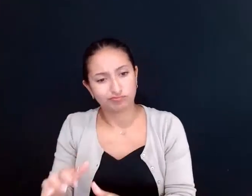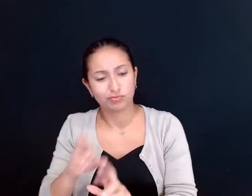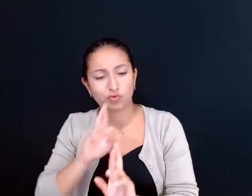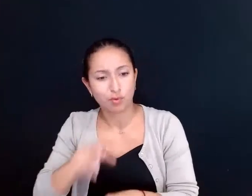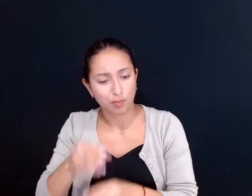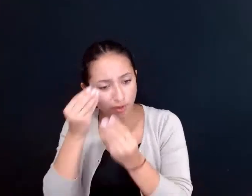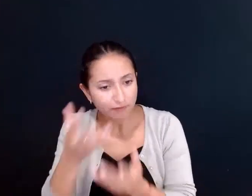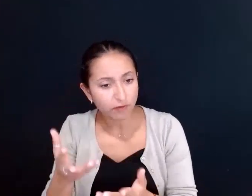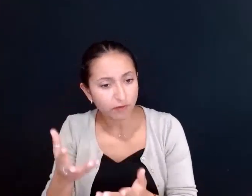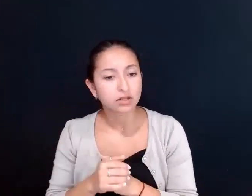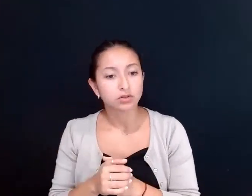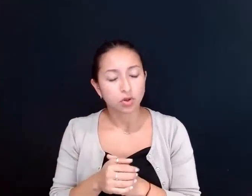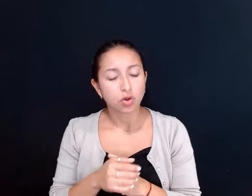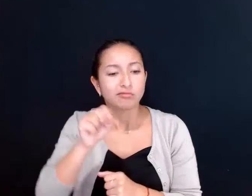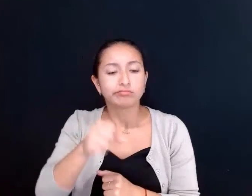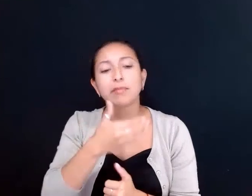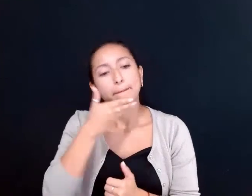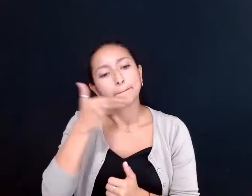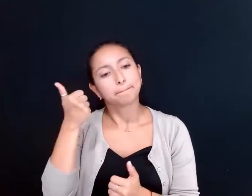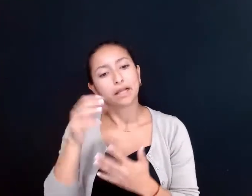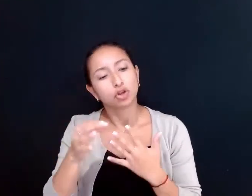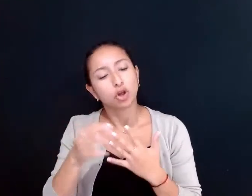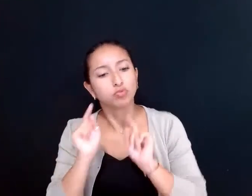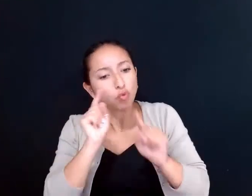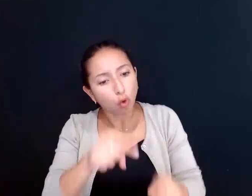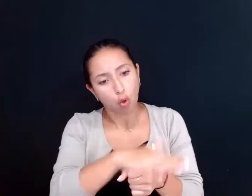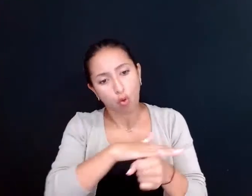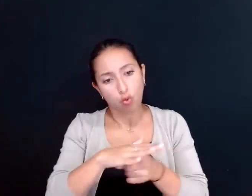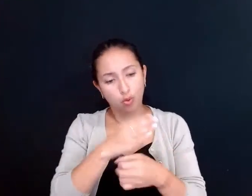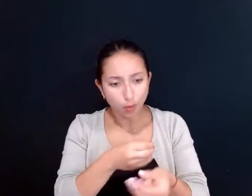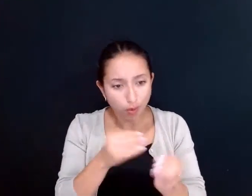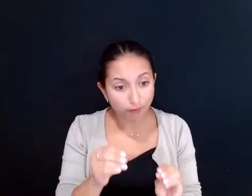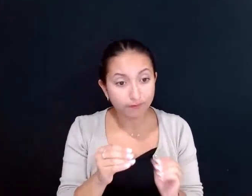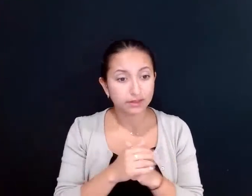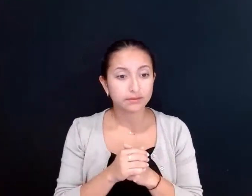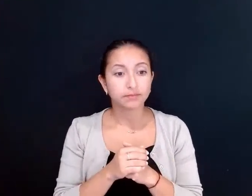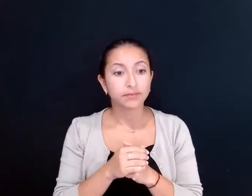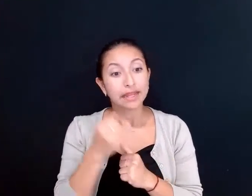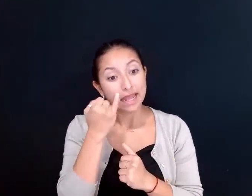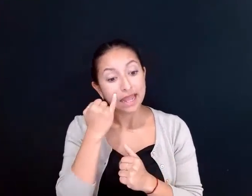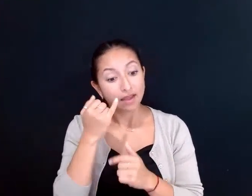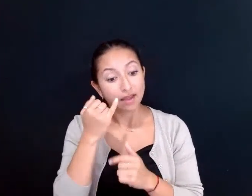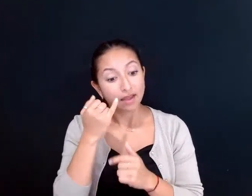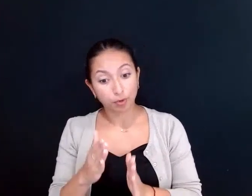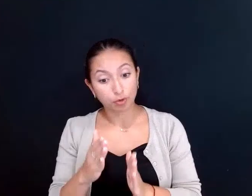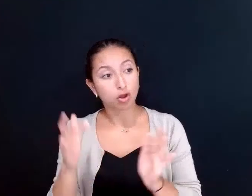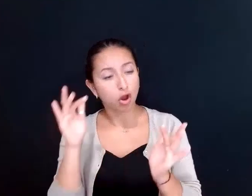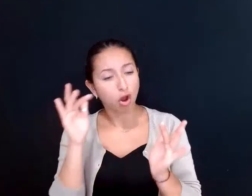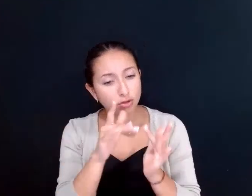yes, the local field office would be your best bet. I believe that if an individual contacts the 1-800 line,